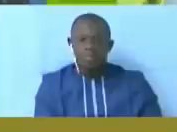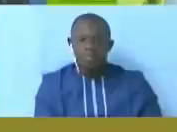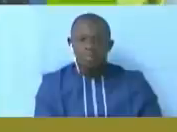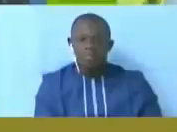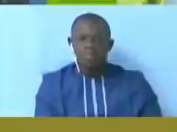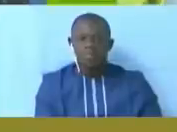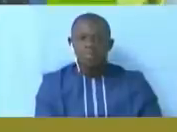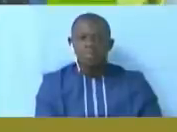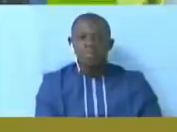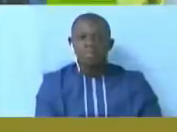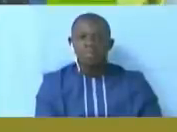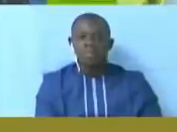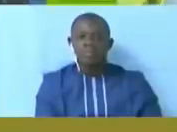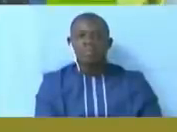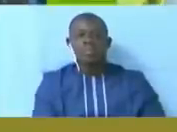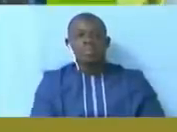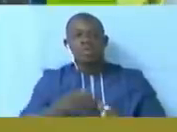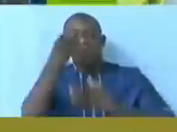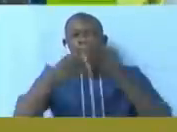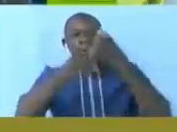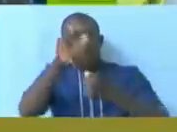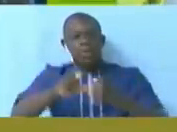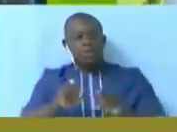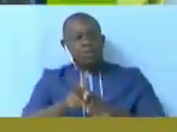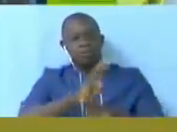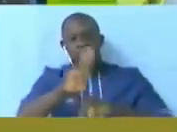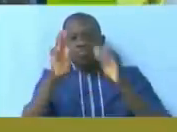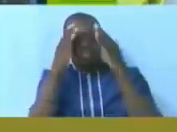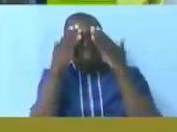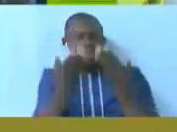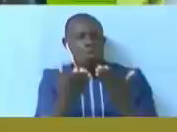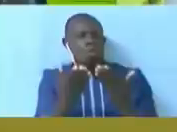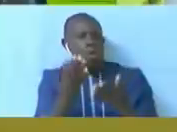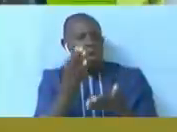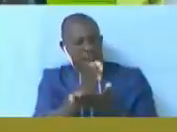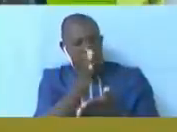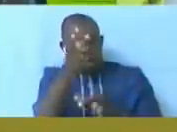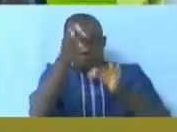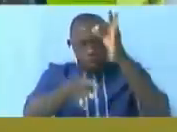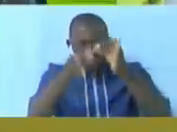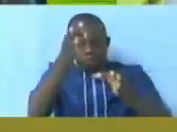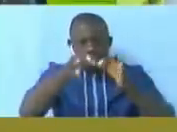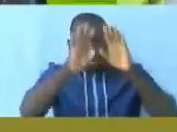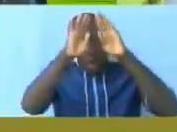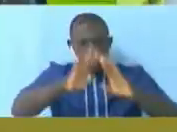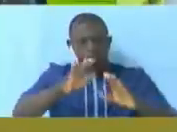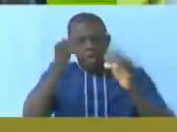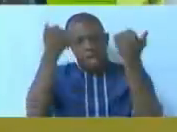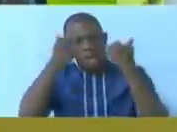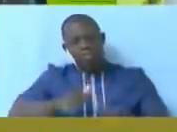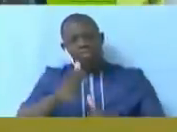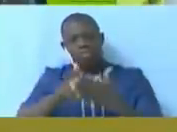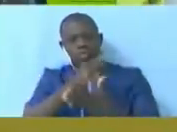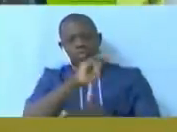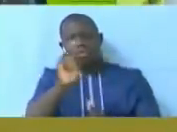Complainants in the meanwhile did not even know that a trial took place. So he